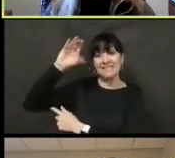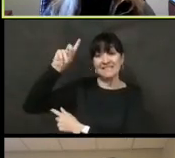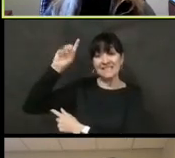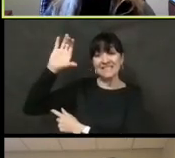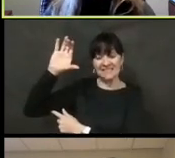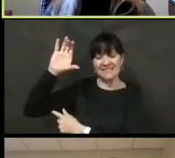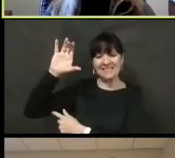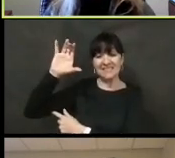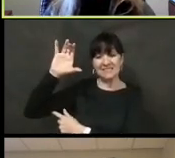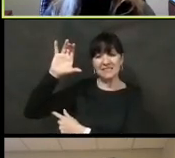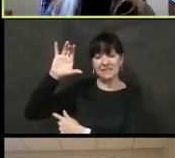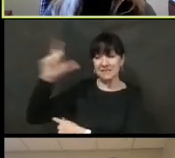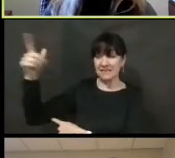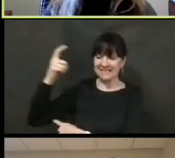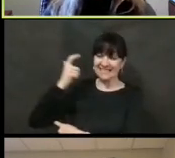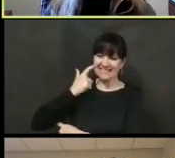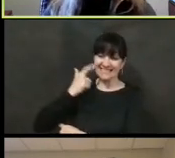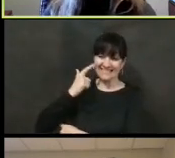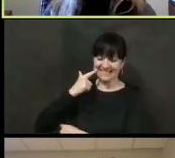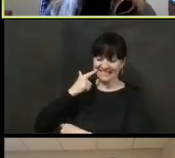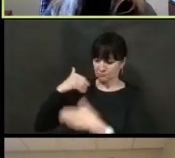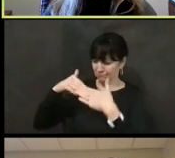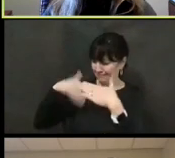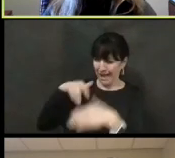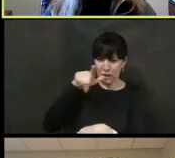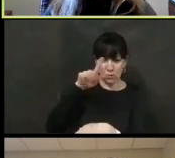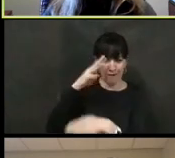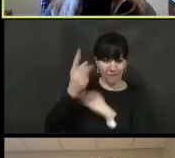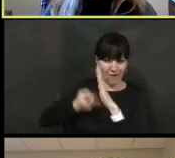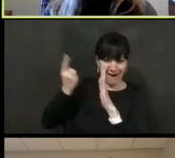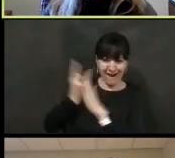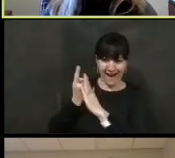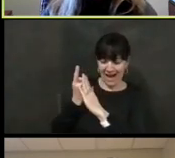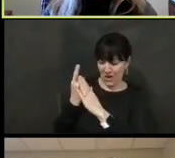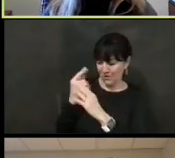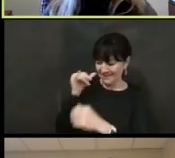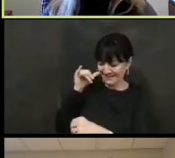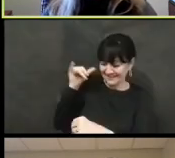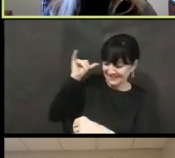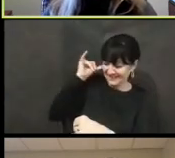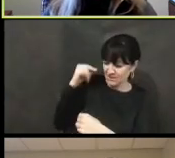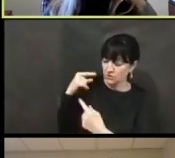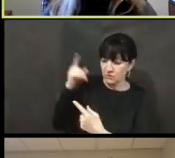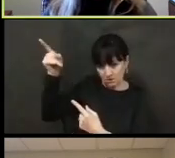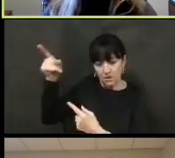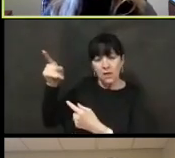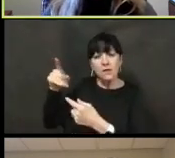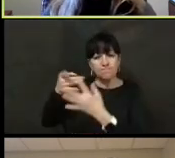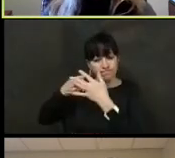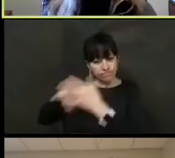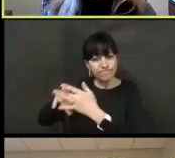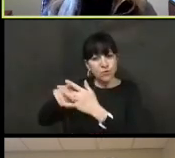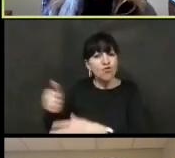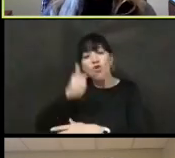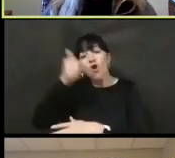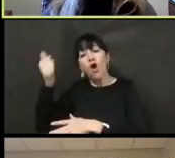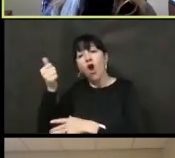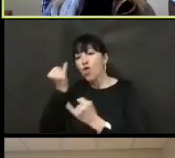last probably 24 hours around testing, and all of our kind